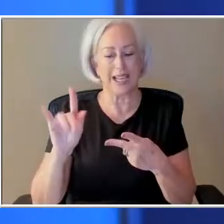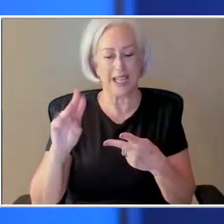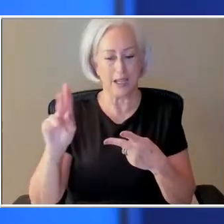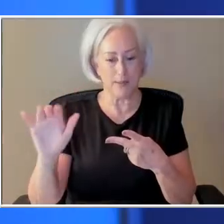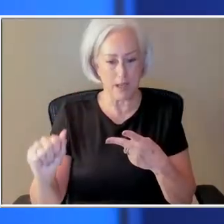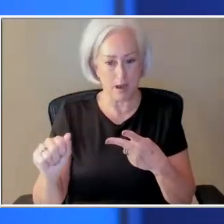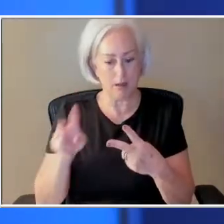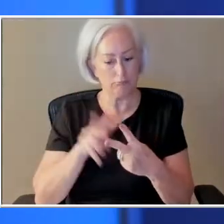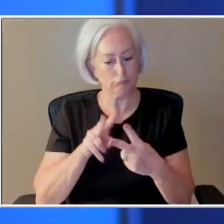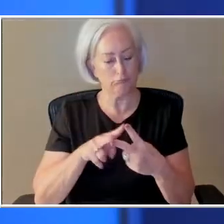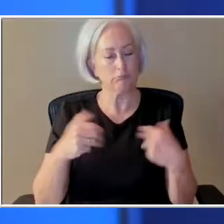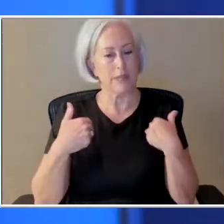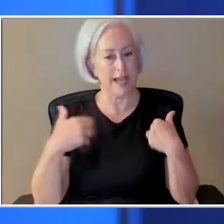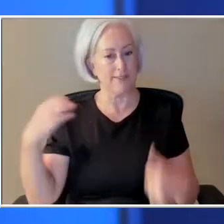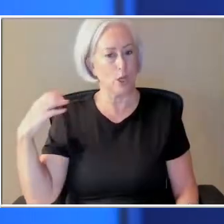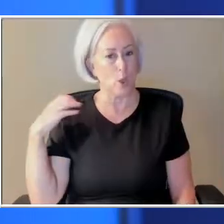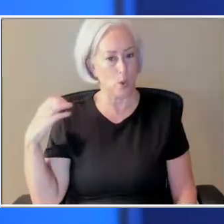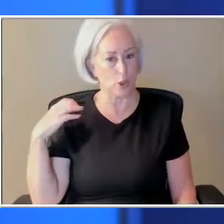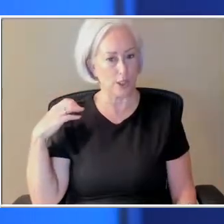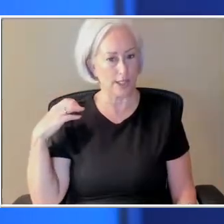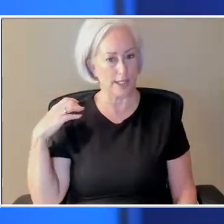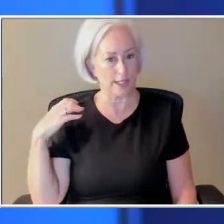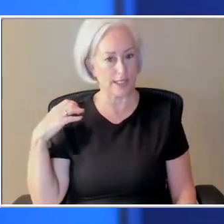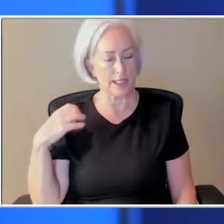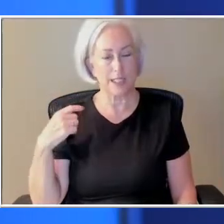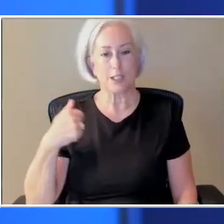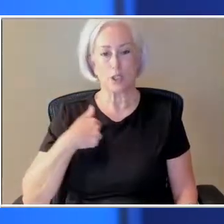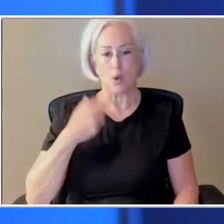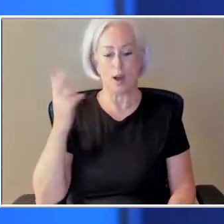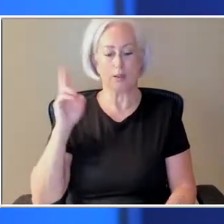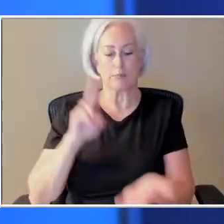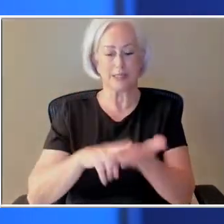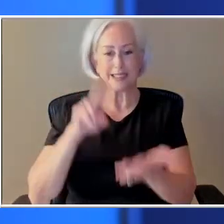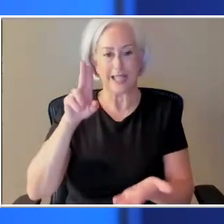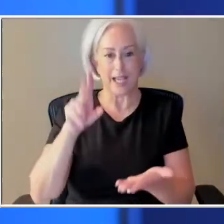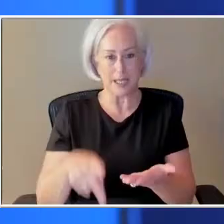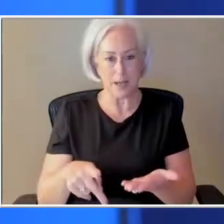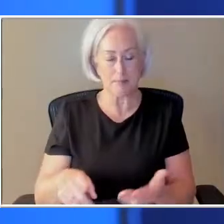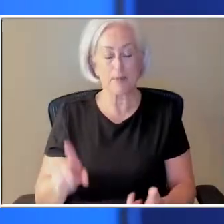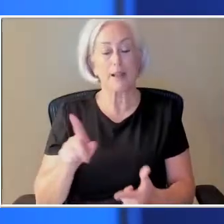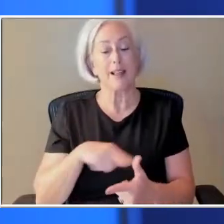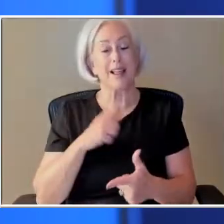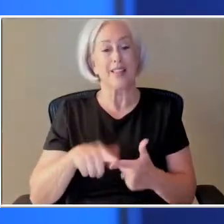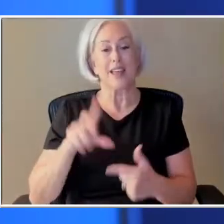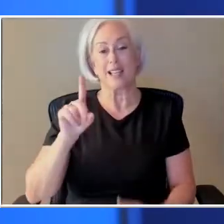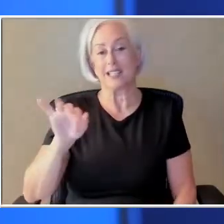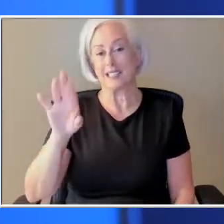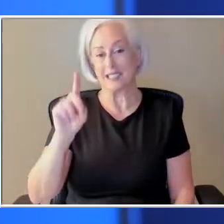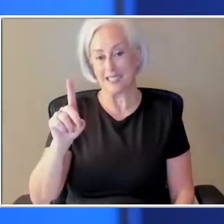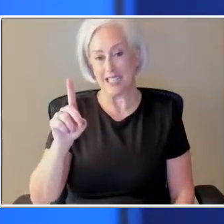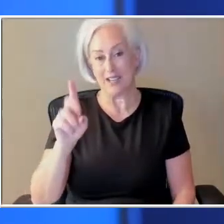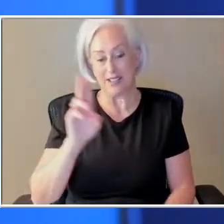coaches. And so I signed up for it, and then David signed up, and you go through training, and you learn how